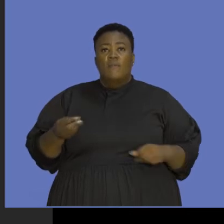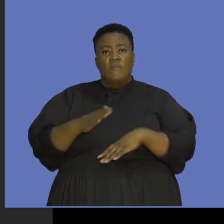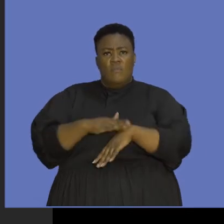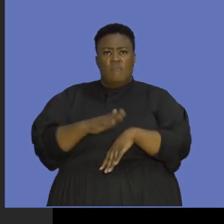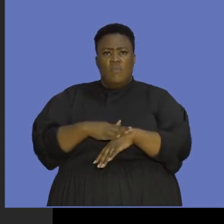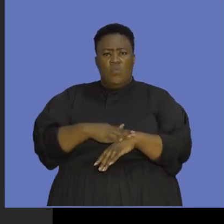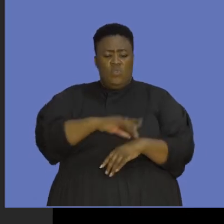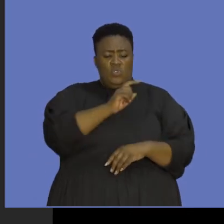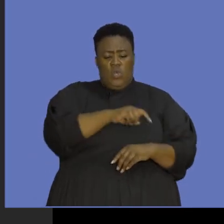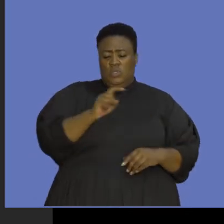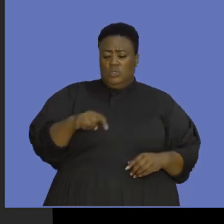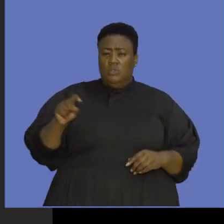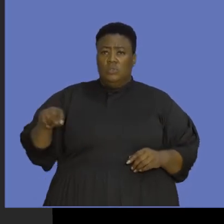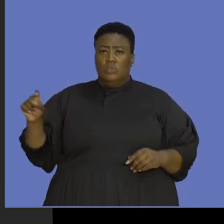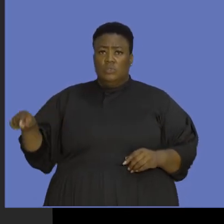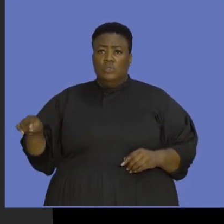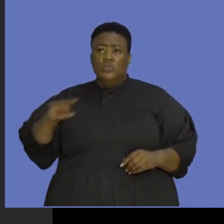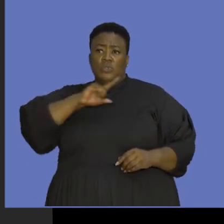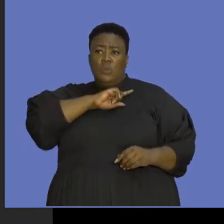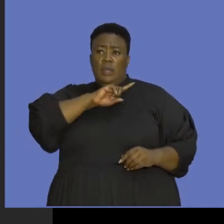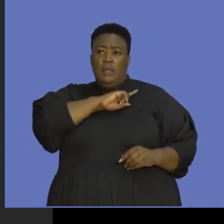We actually have more dots now,